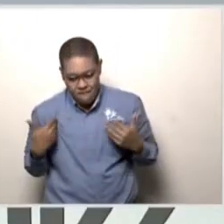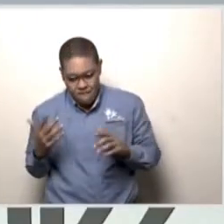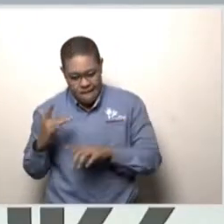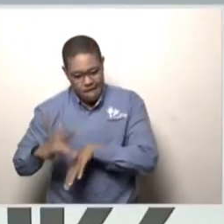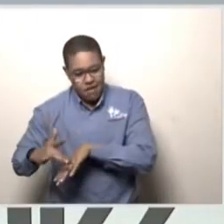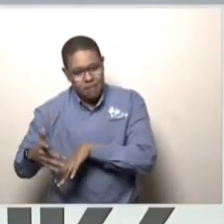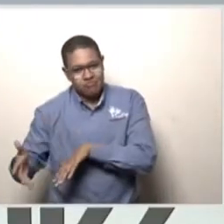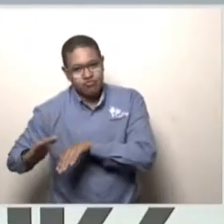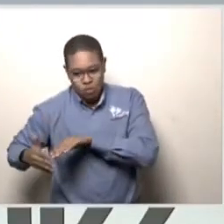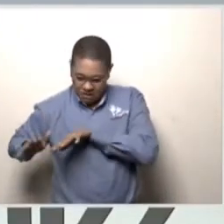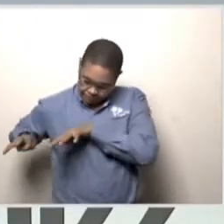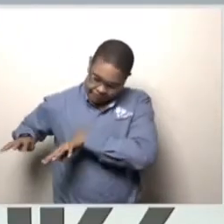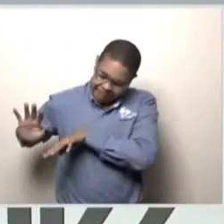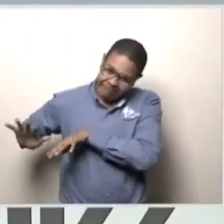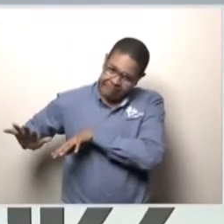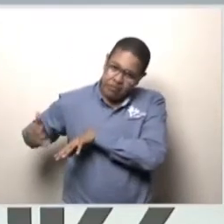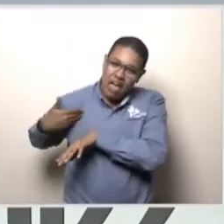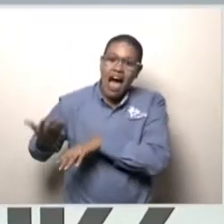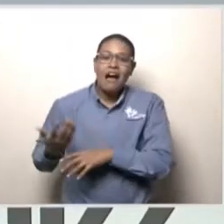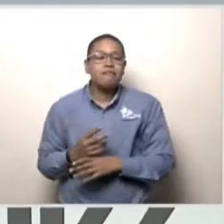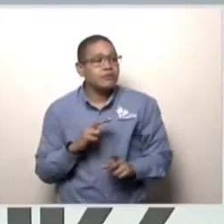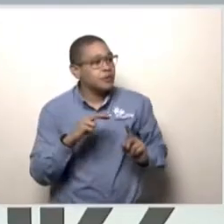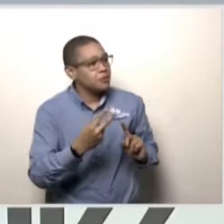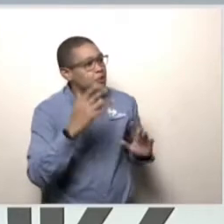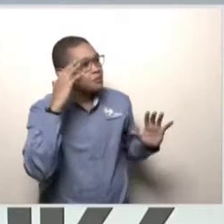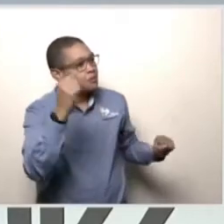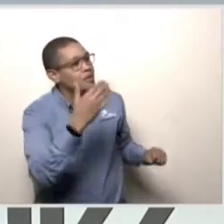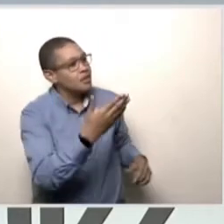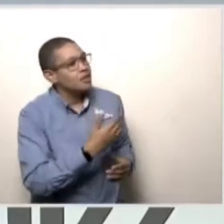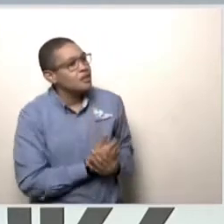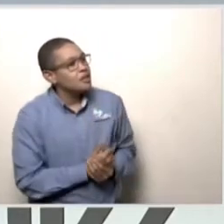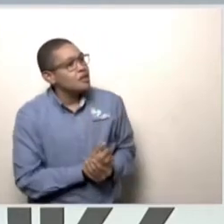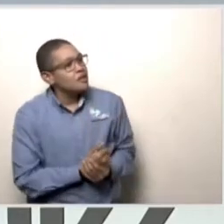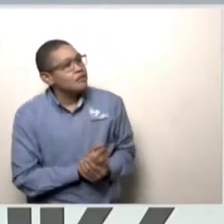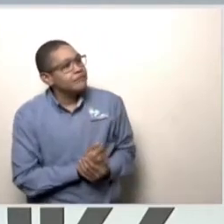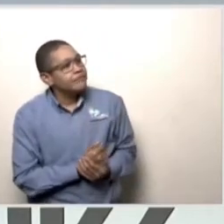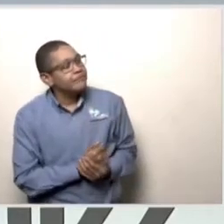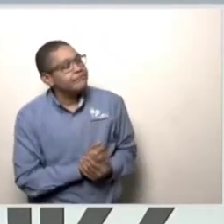Mr. Prime Minister. Do you have a perspective, Mr. President? Well, I add